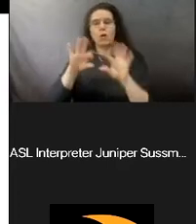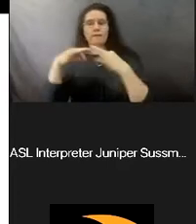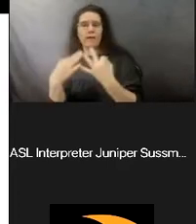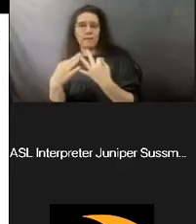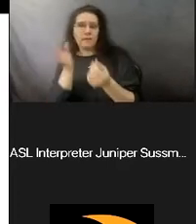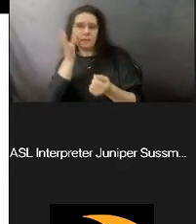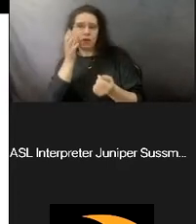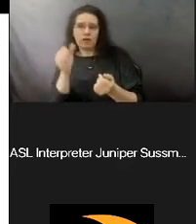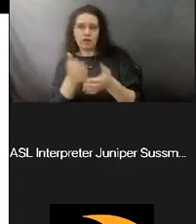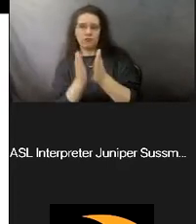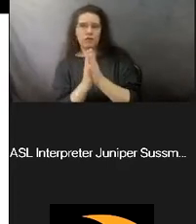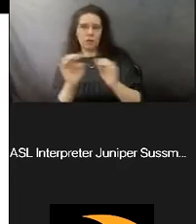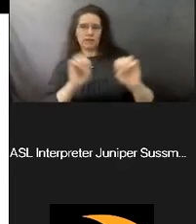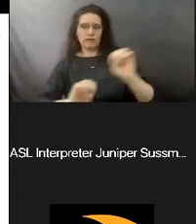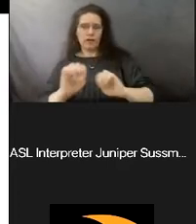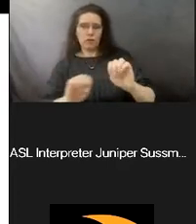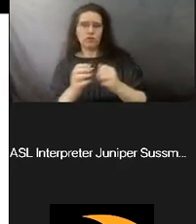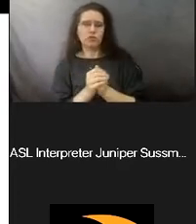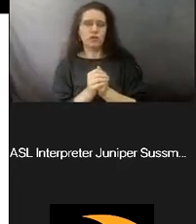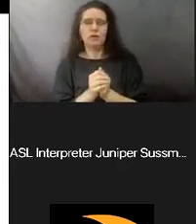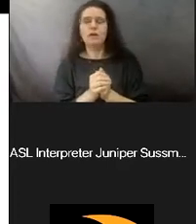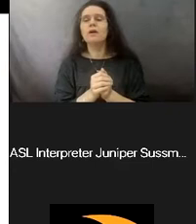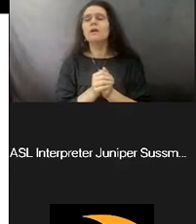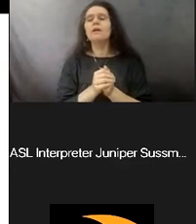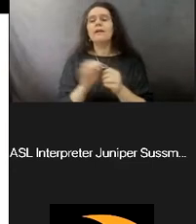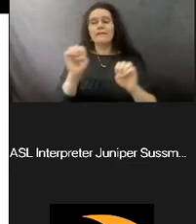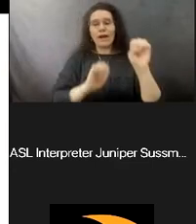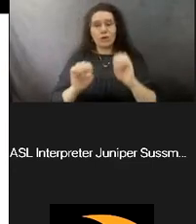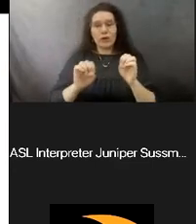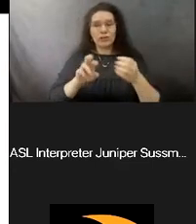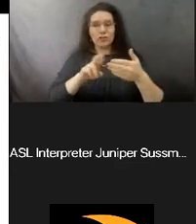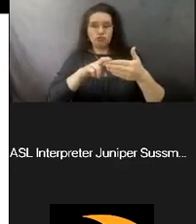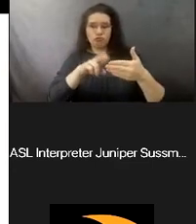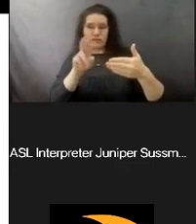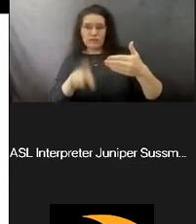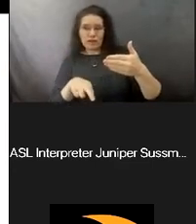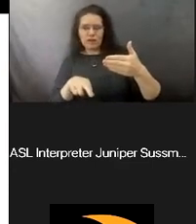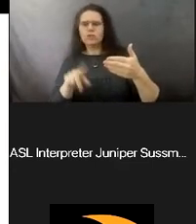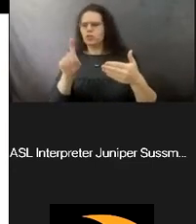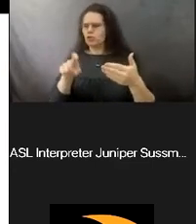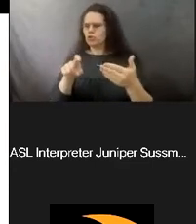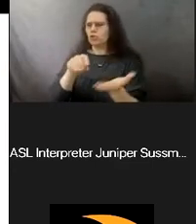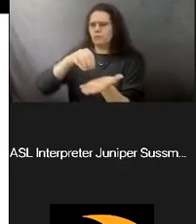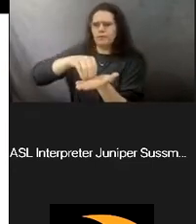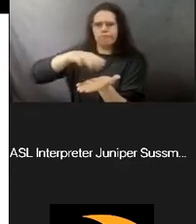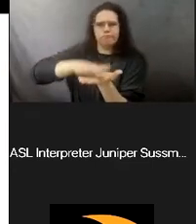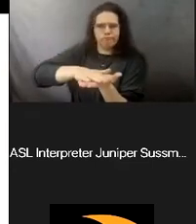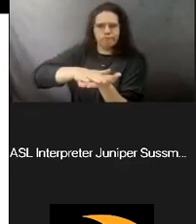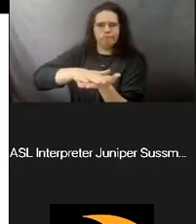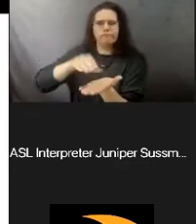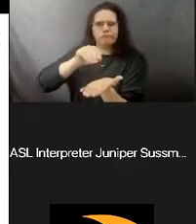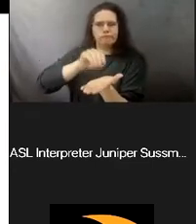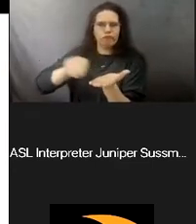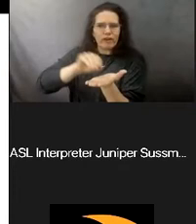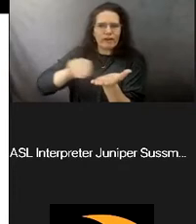evaluations and the needed services should be documented in a written plan. Under IDEA, these plans